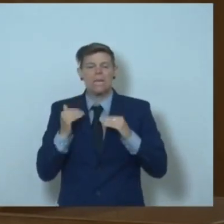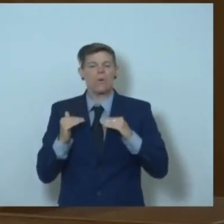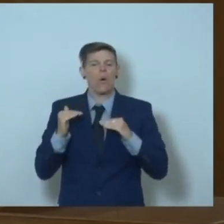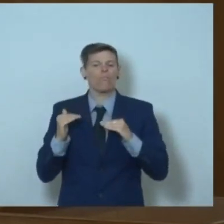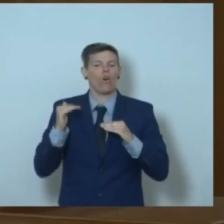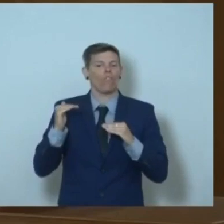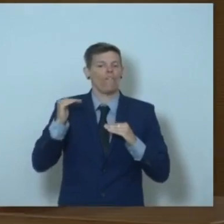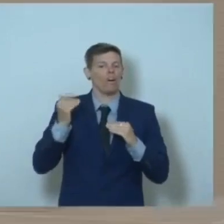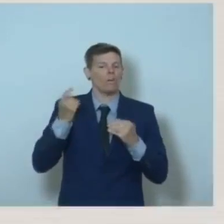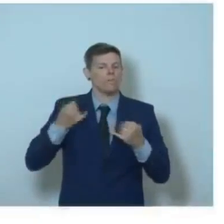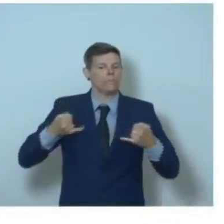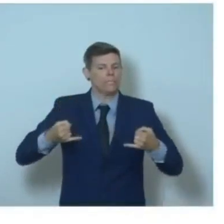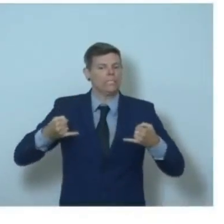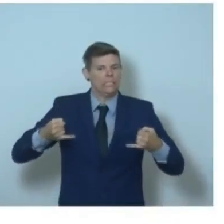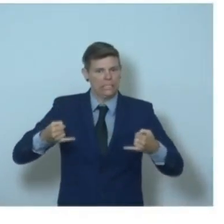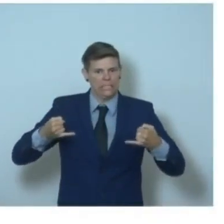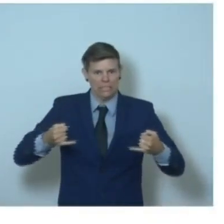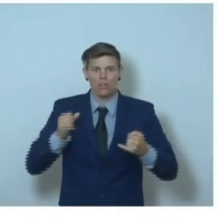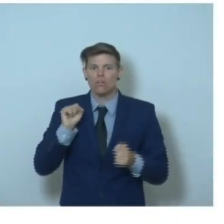you'll see that